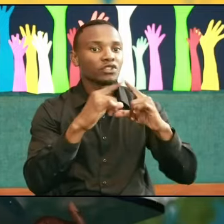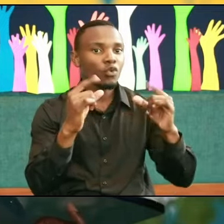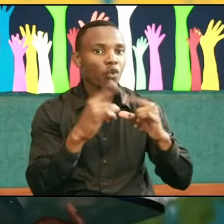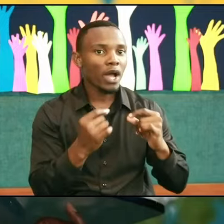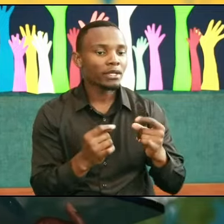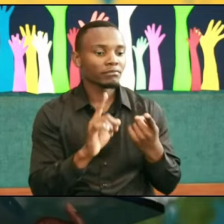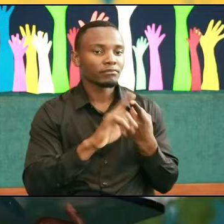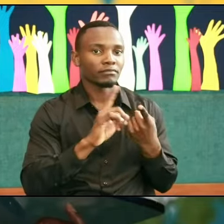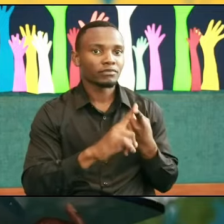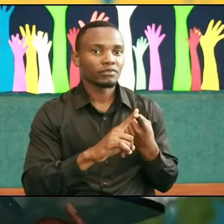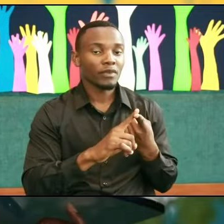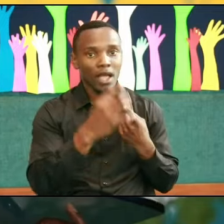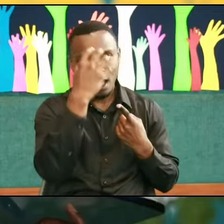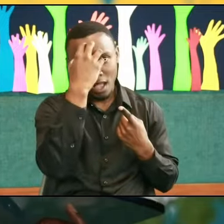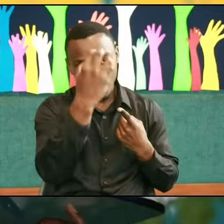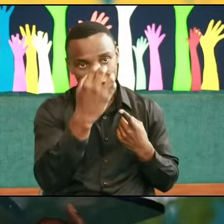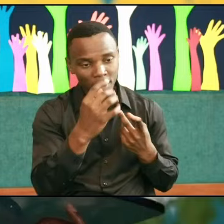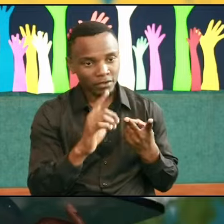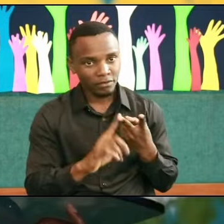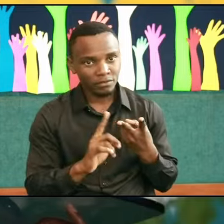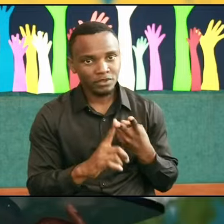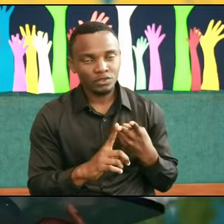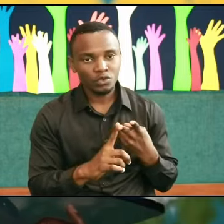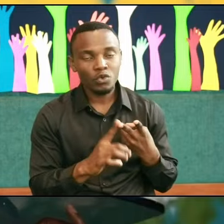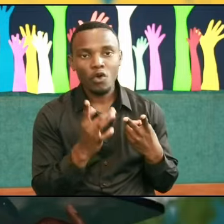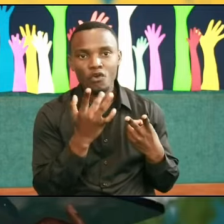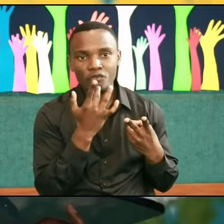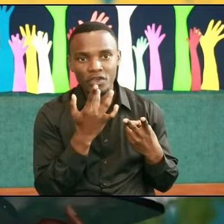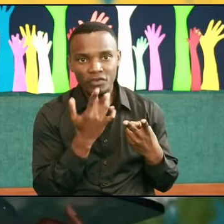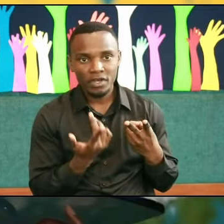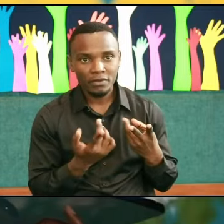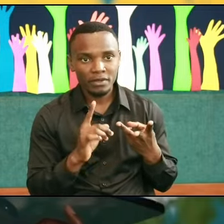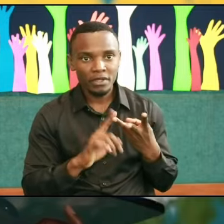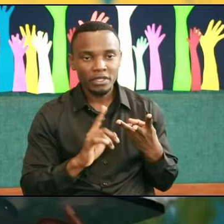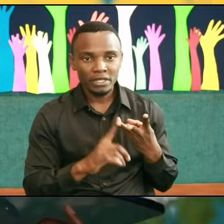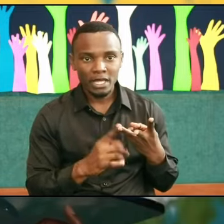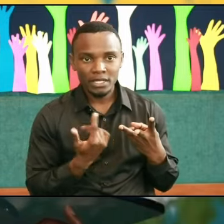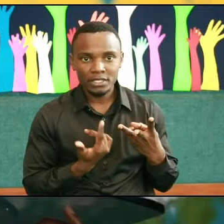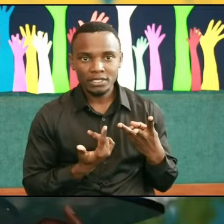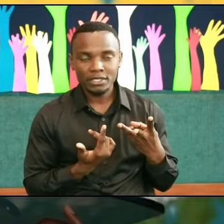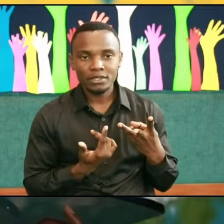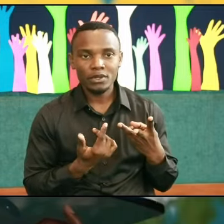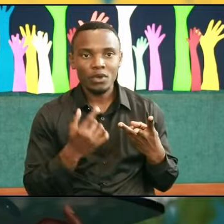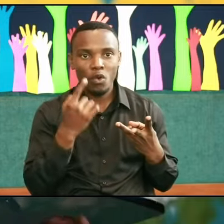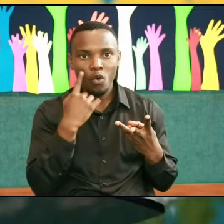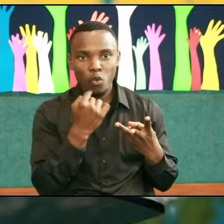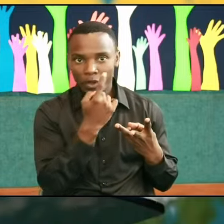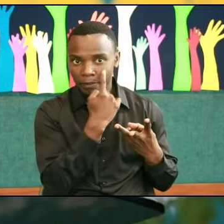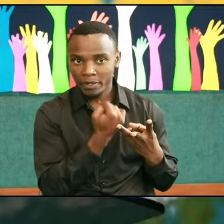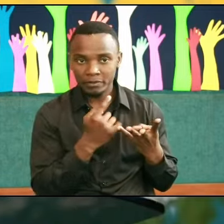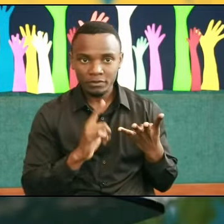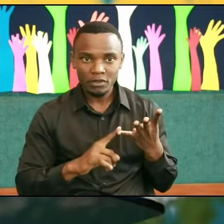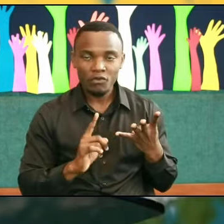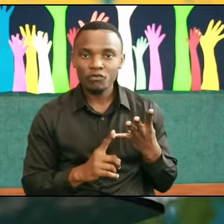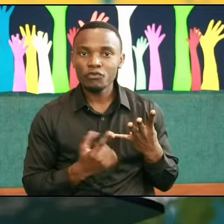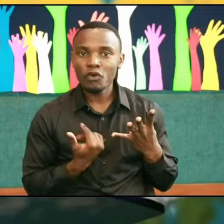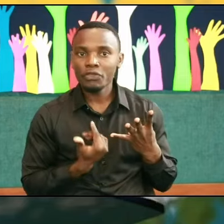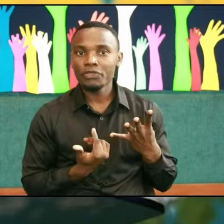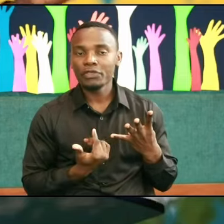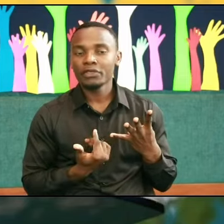anger. The second word, favor. The third word, weeping. And the fourth